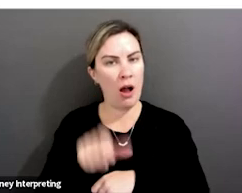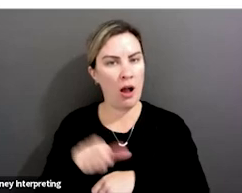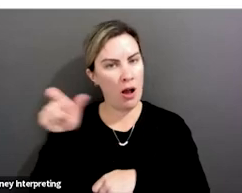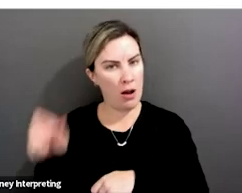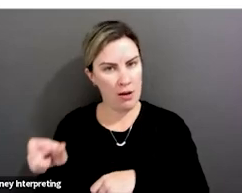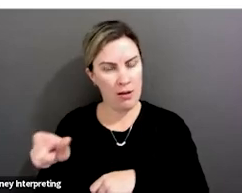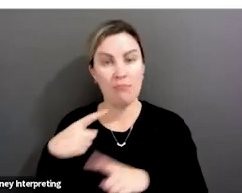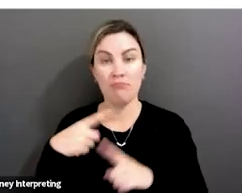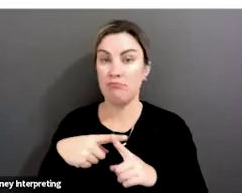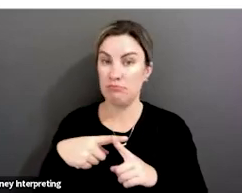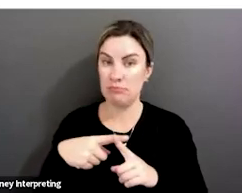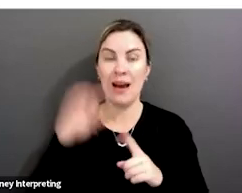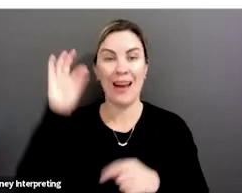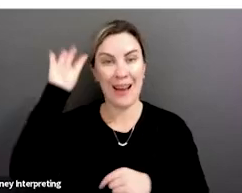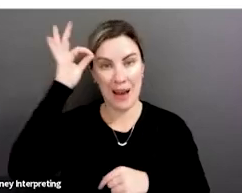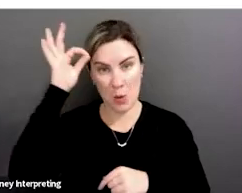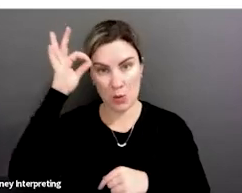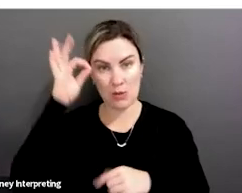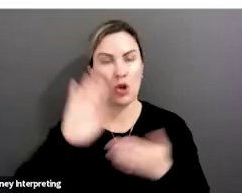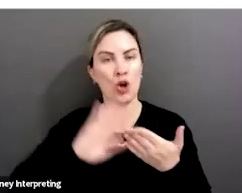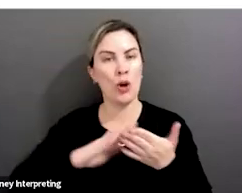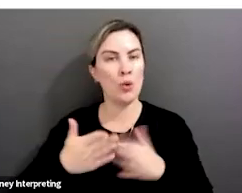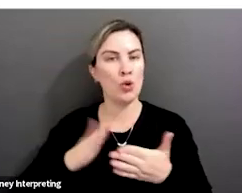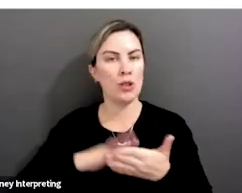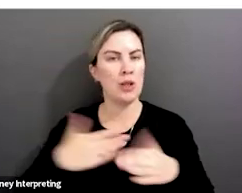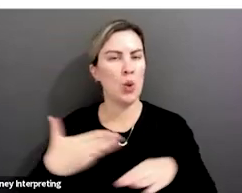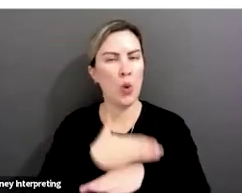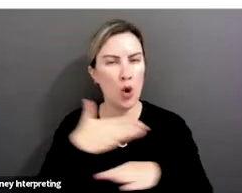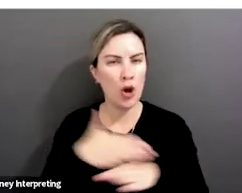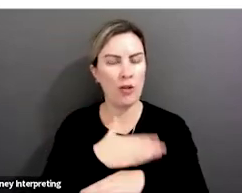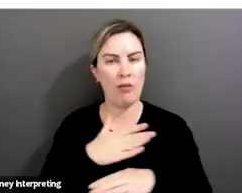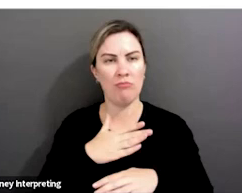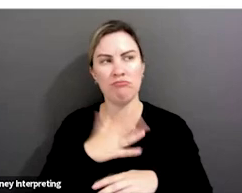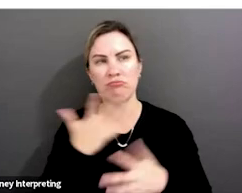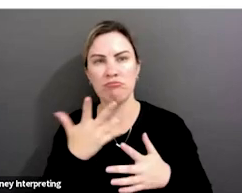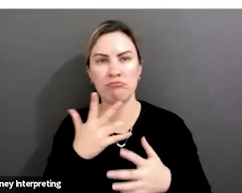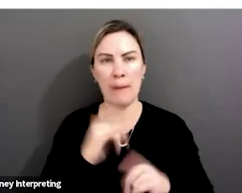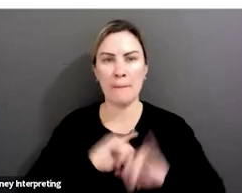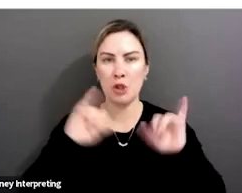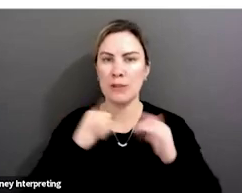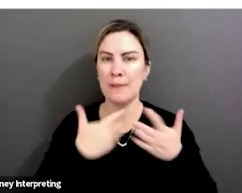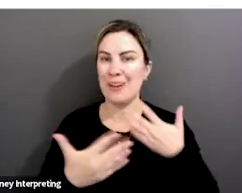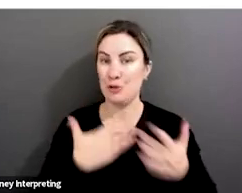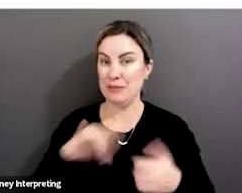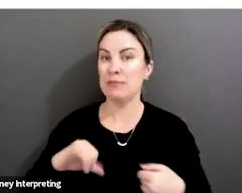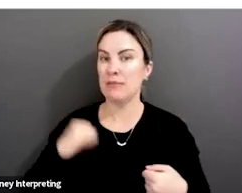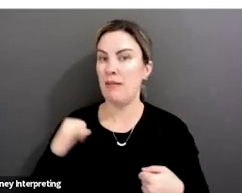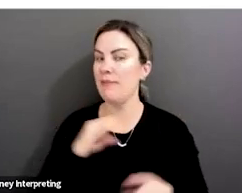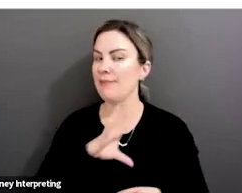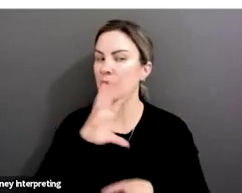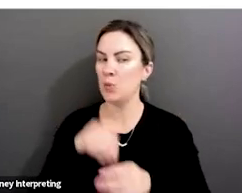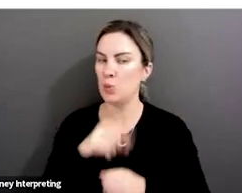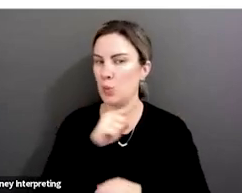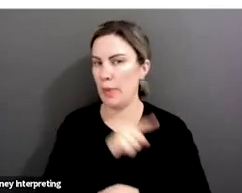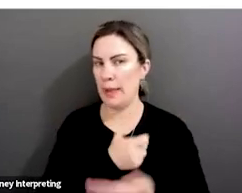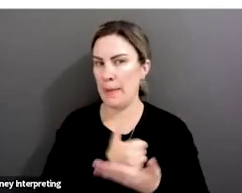and council and community engagement, government emergency management staff as well. And then our